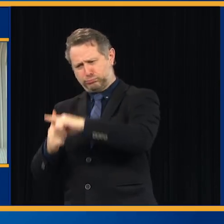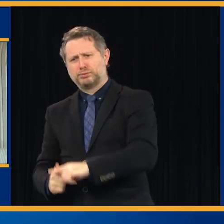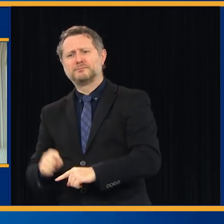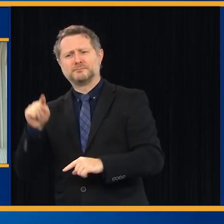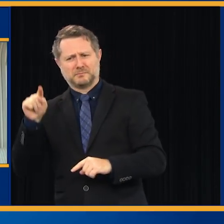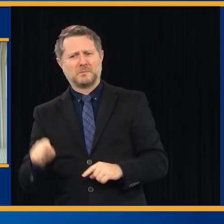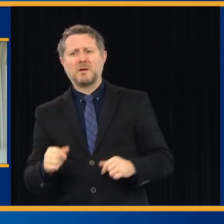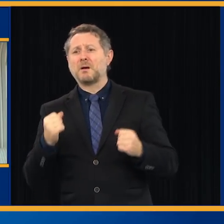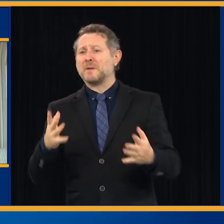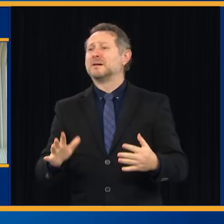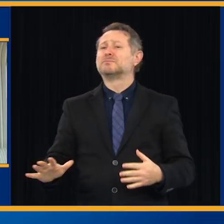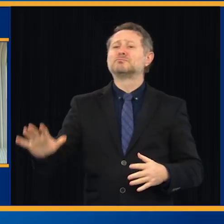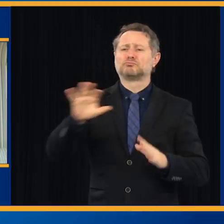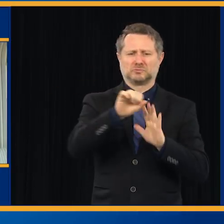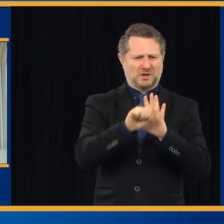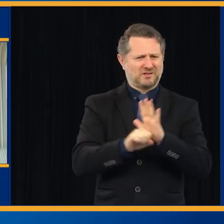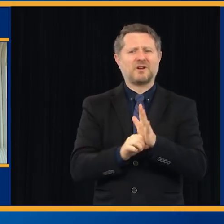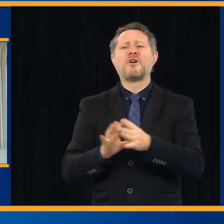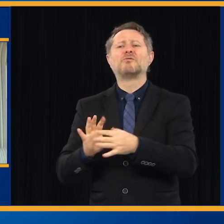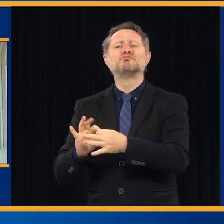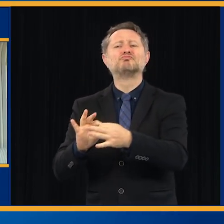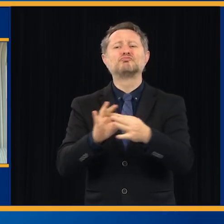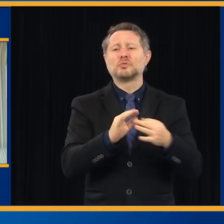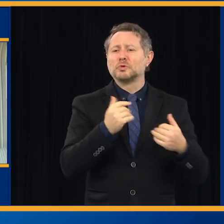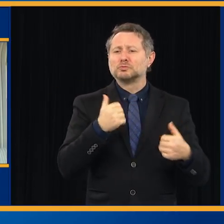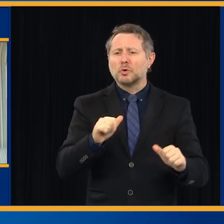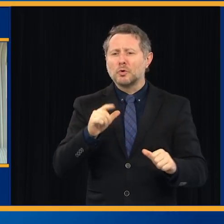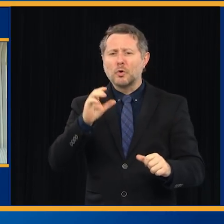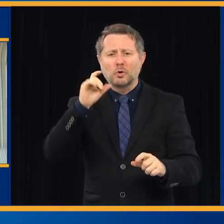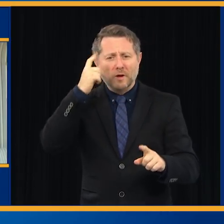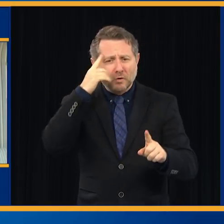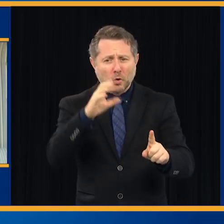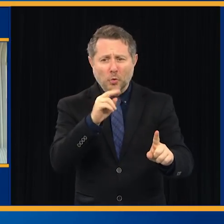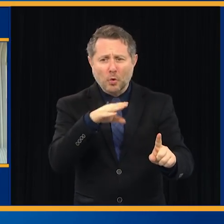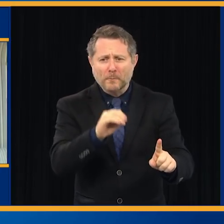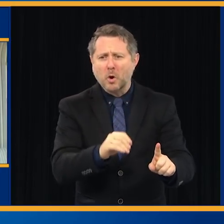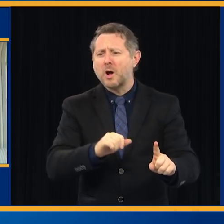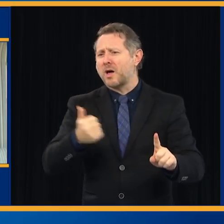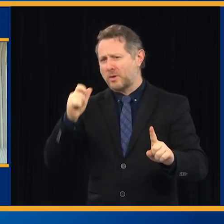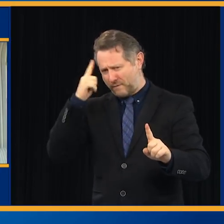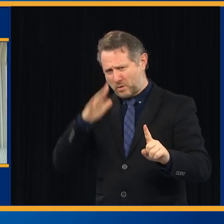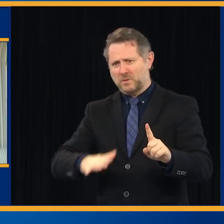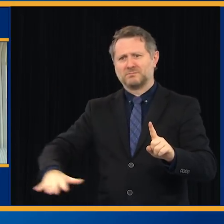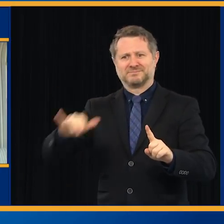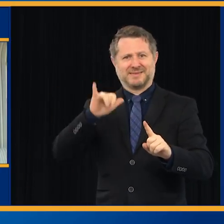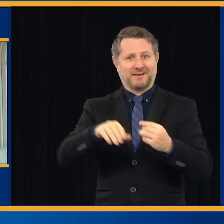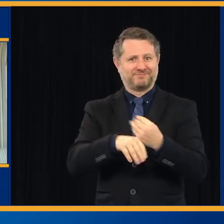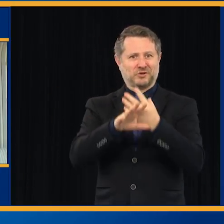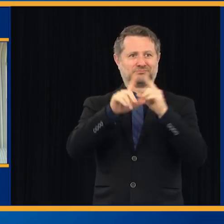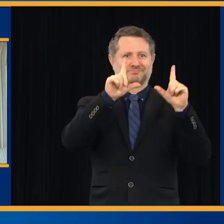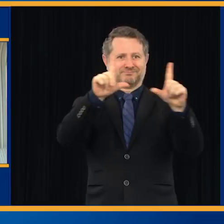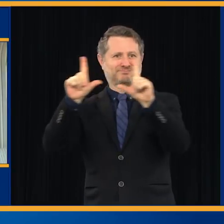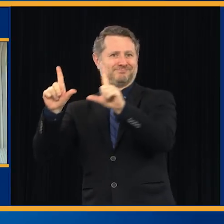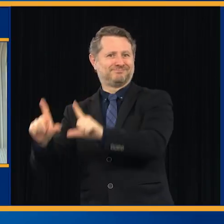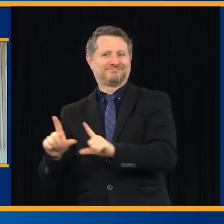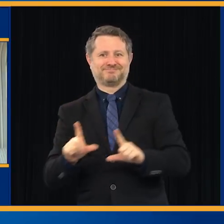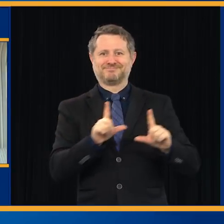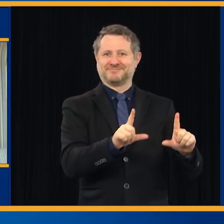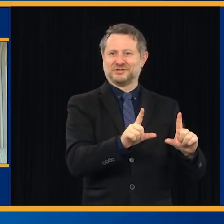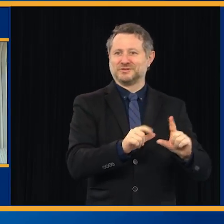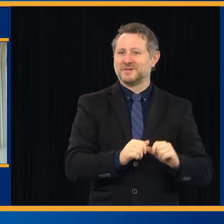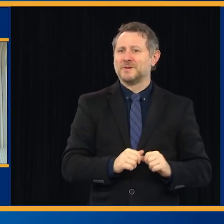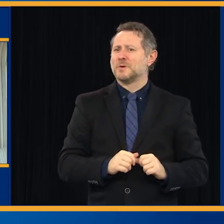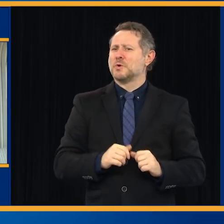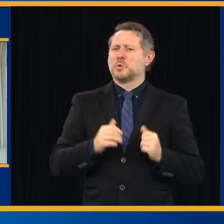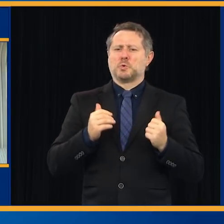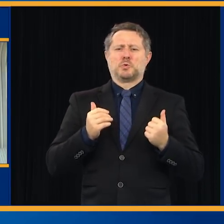and notably beginning with you and all the other governors who are on this with us today. It has been truly